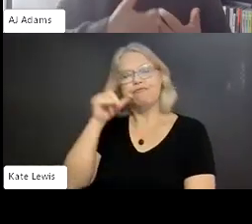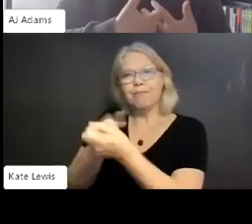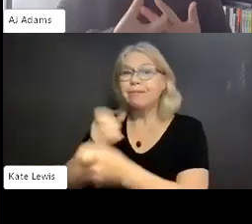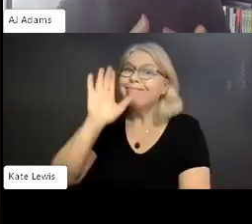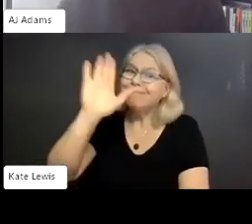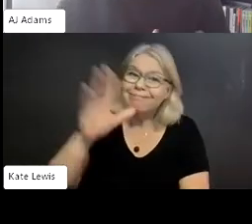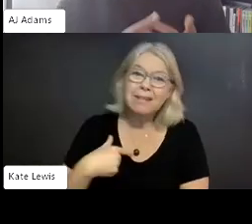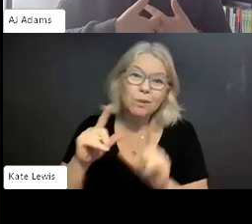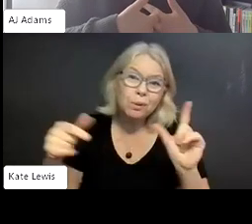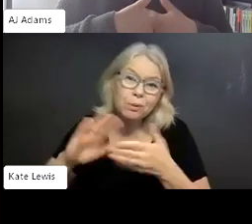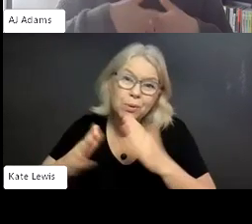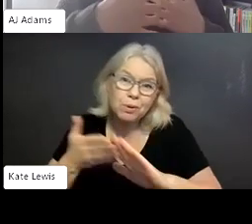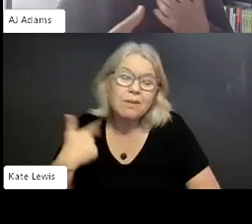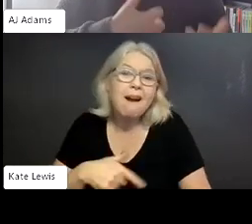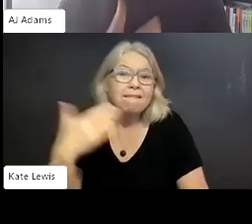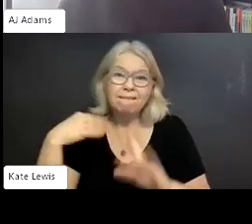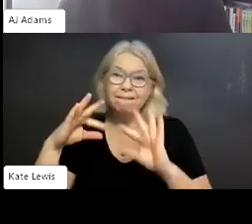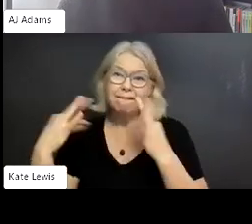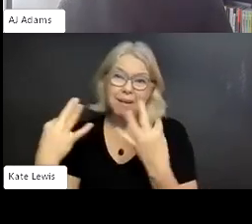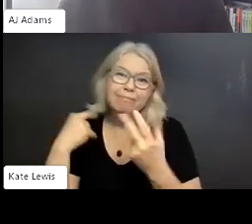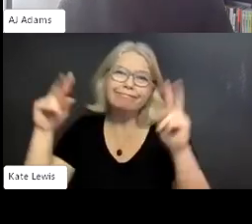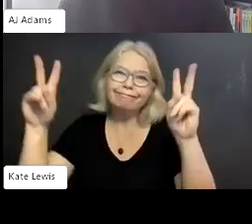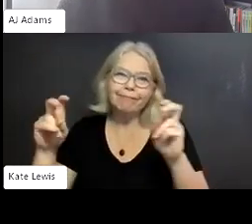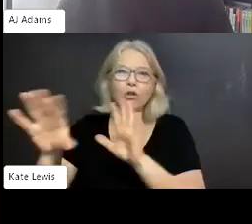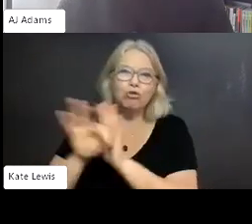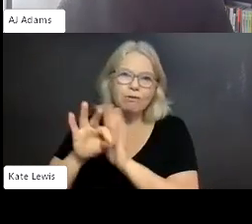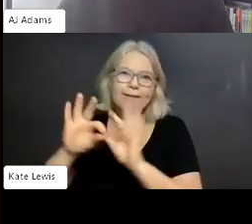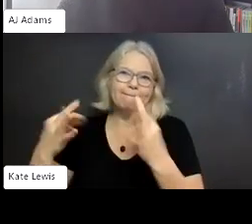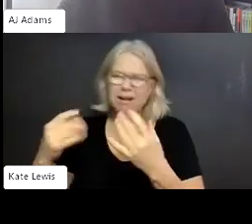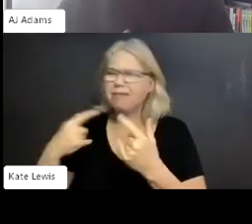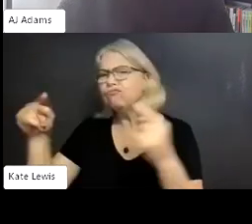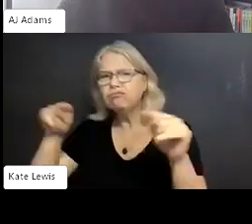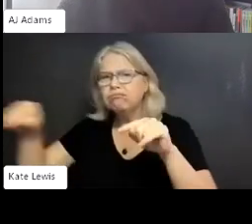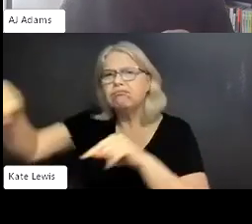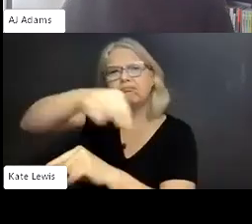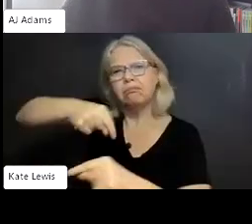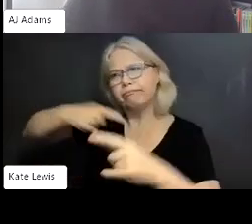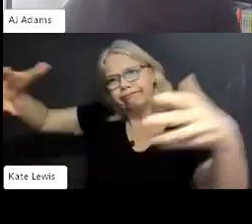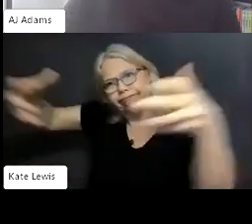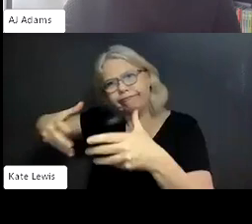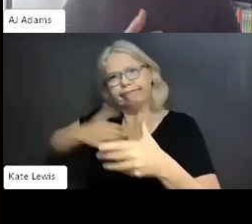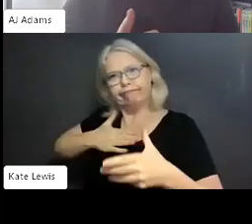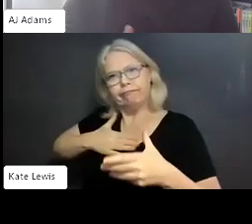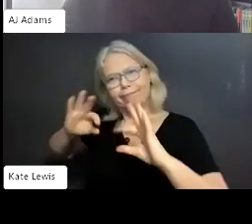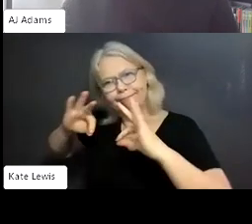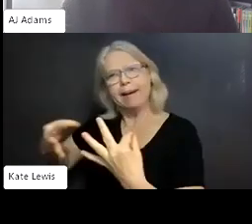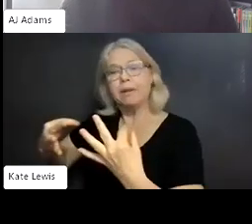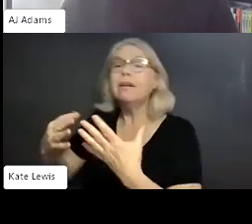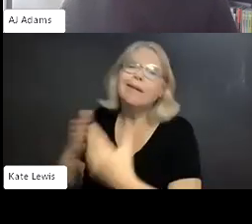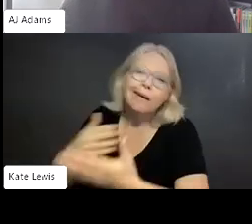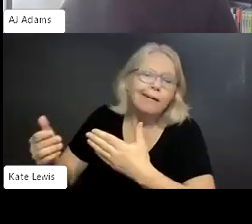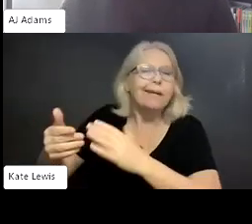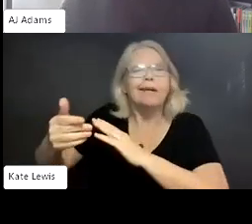who are intentionally chosen to be love and support folks in someone's life, regardless of marriage, regardless of legal